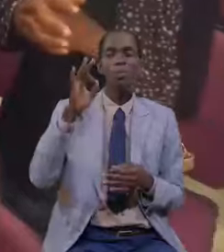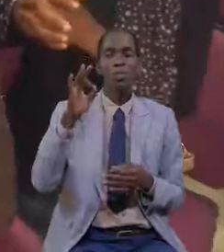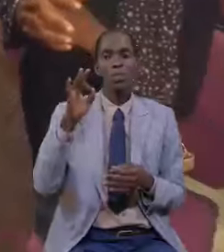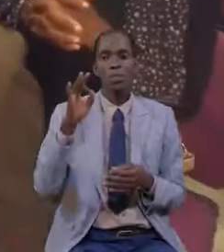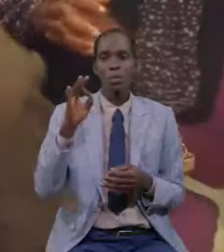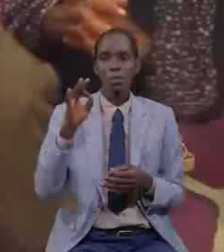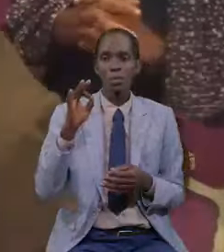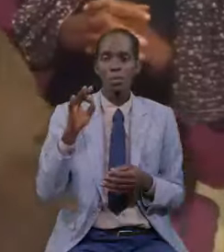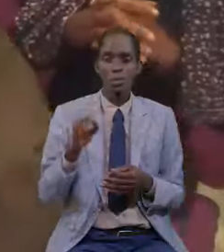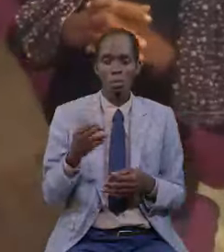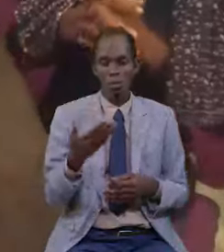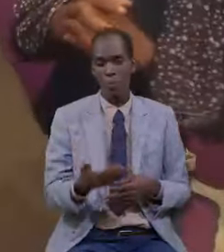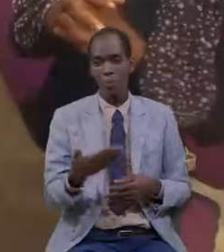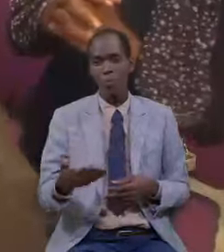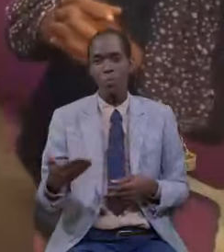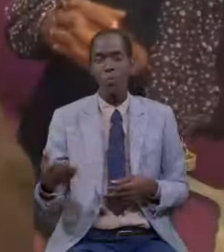material,